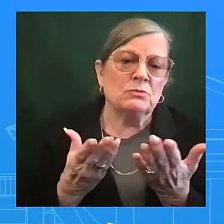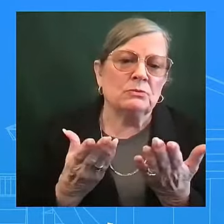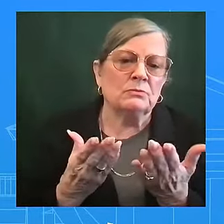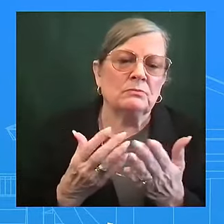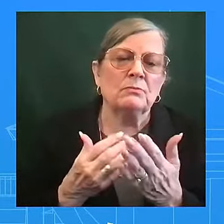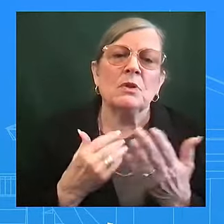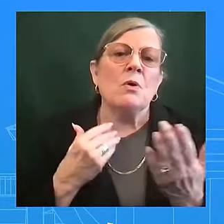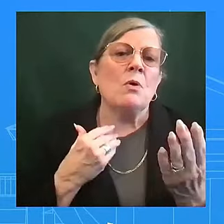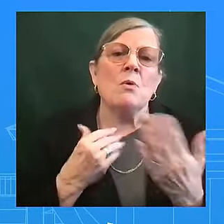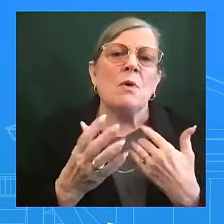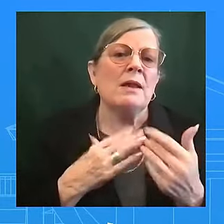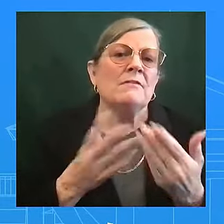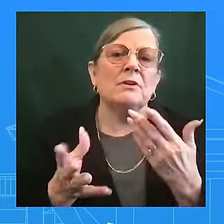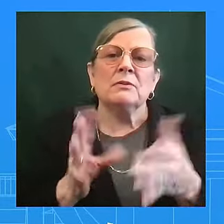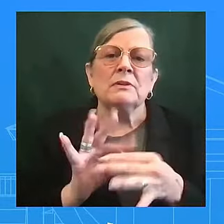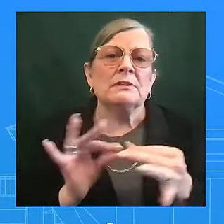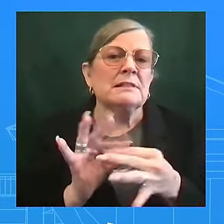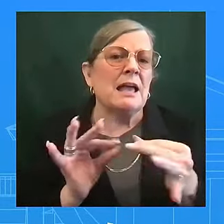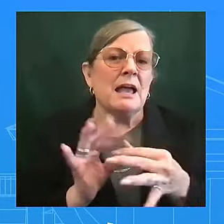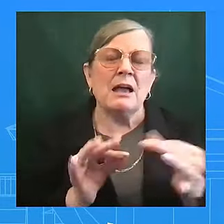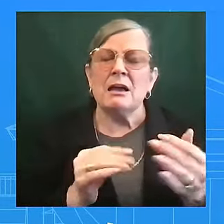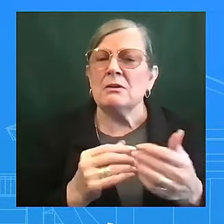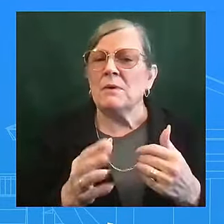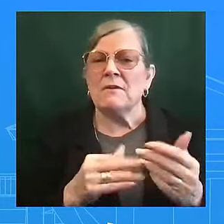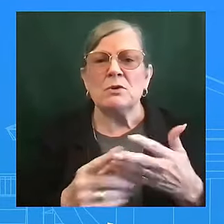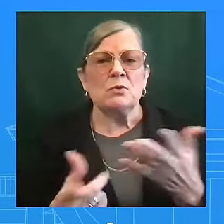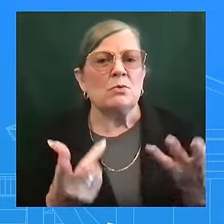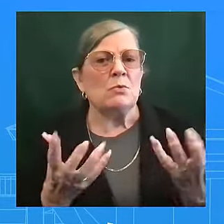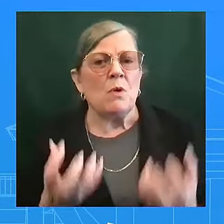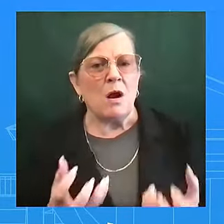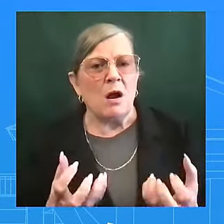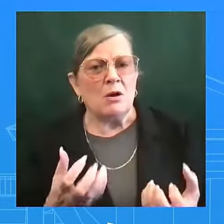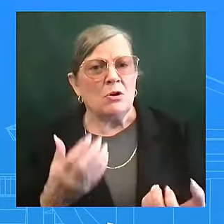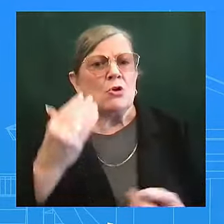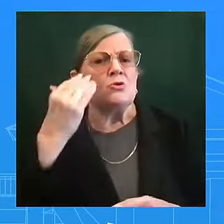policy agenda and her leadership.